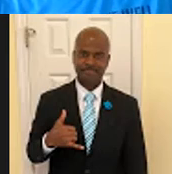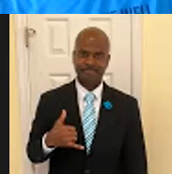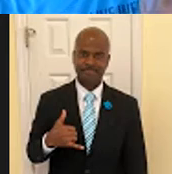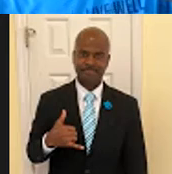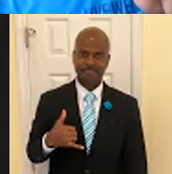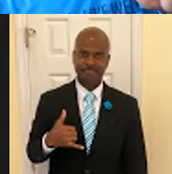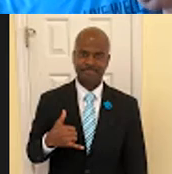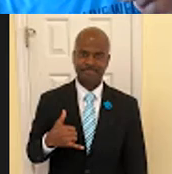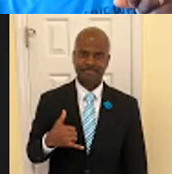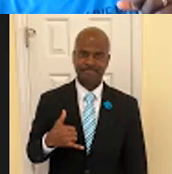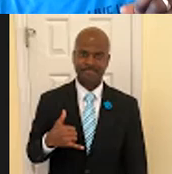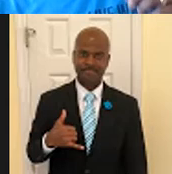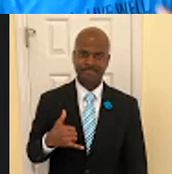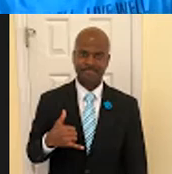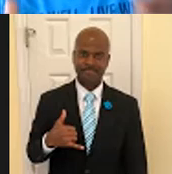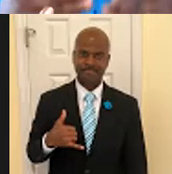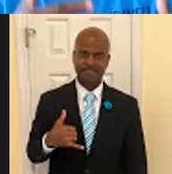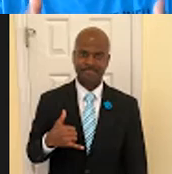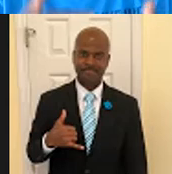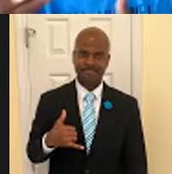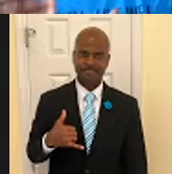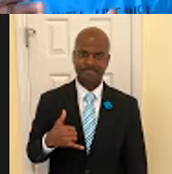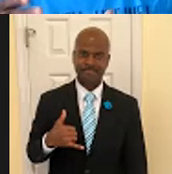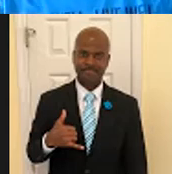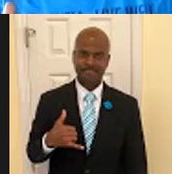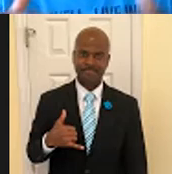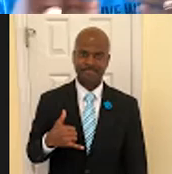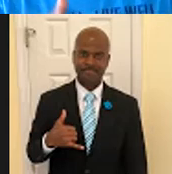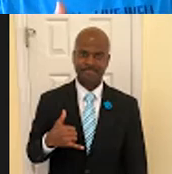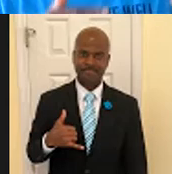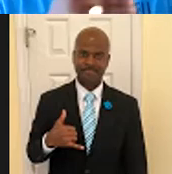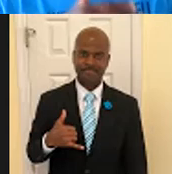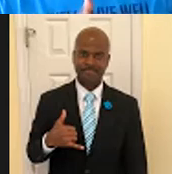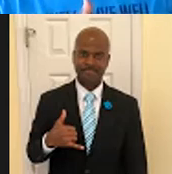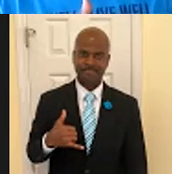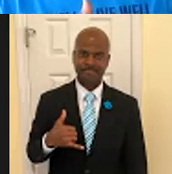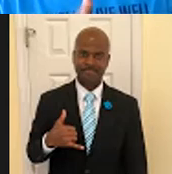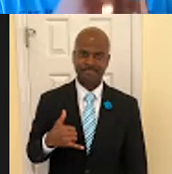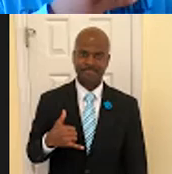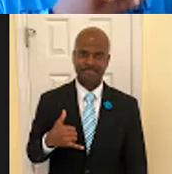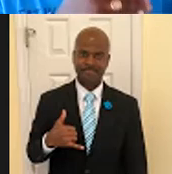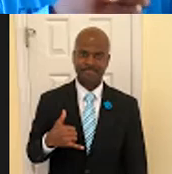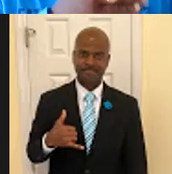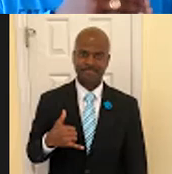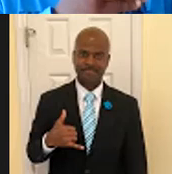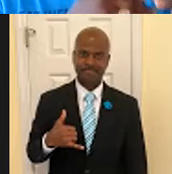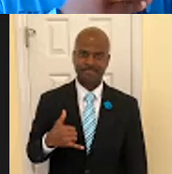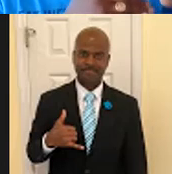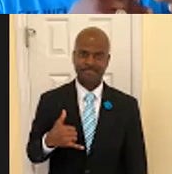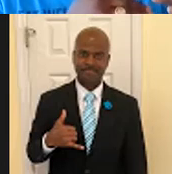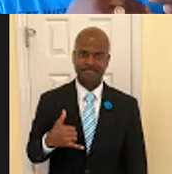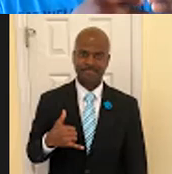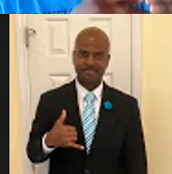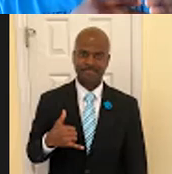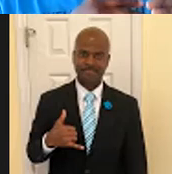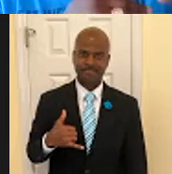called ATL Urban Farms to see if they had anything. They did not. So what I got, that's when I found out that, hey, we can call the Tower